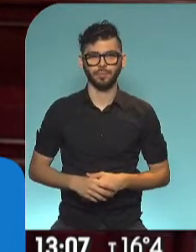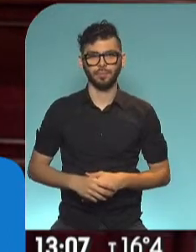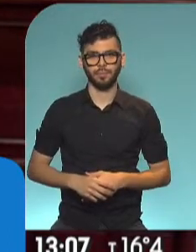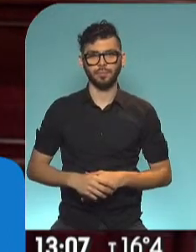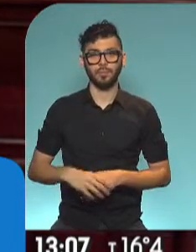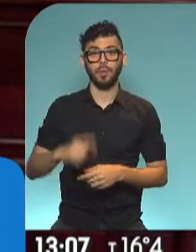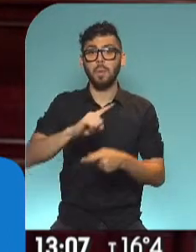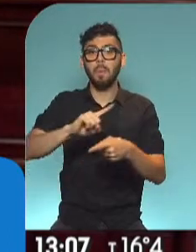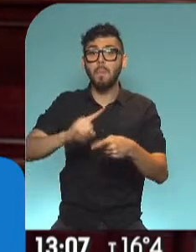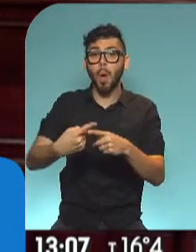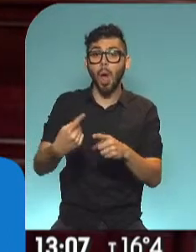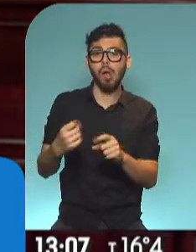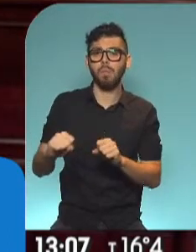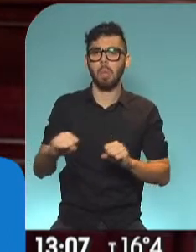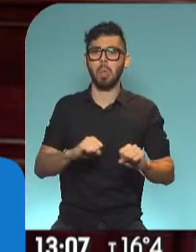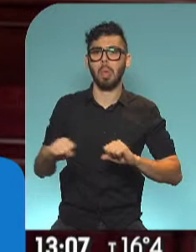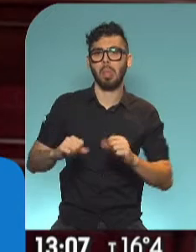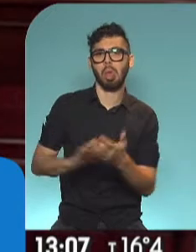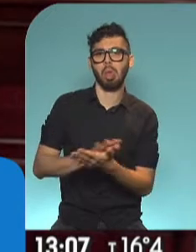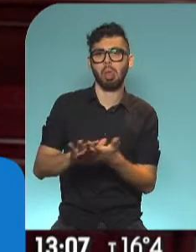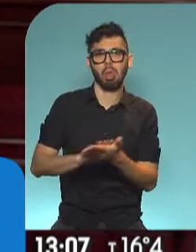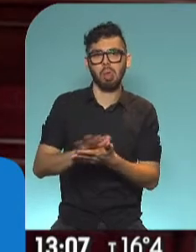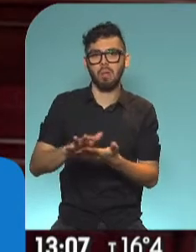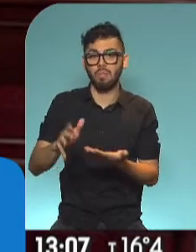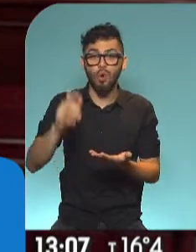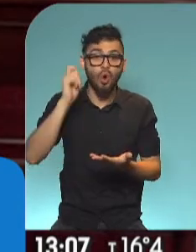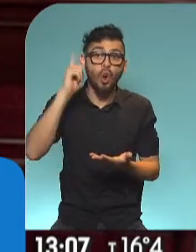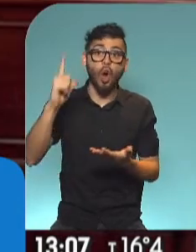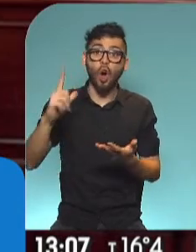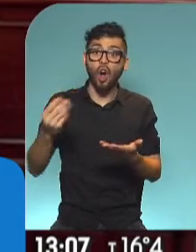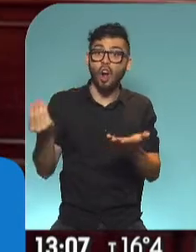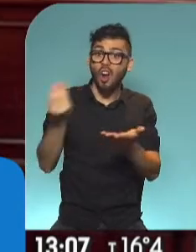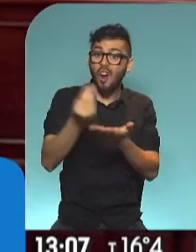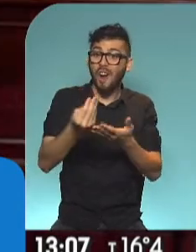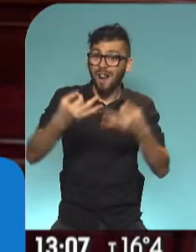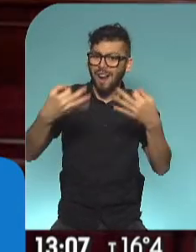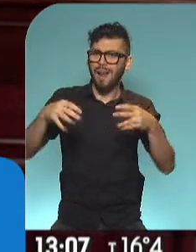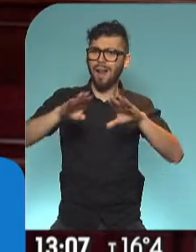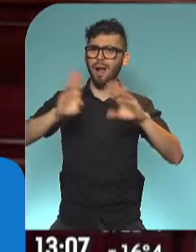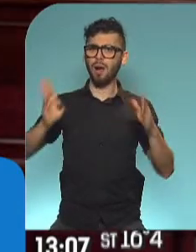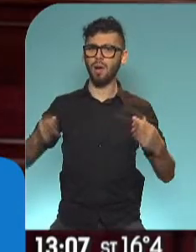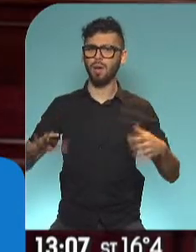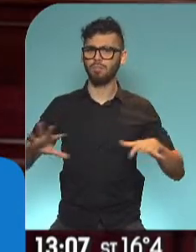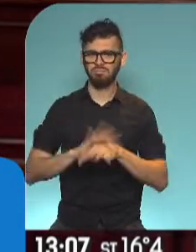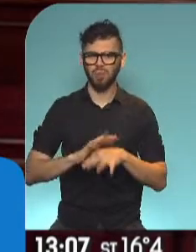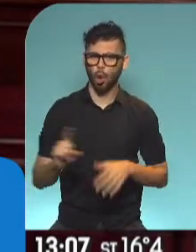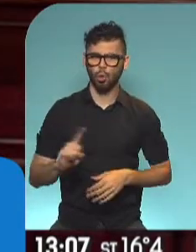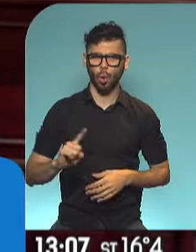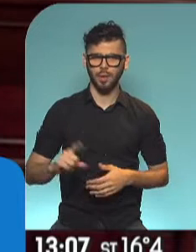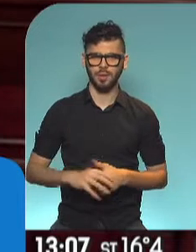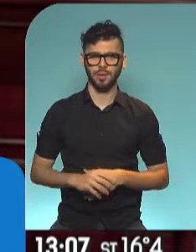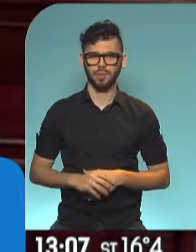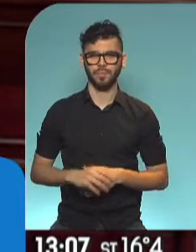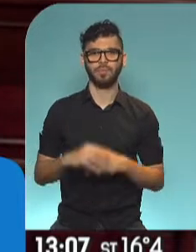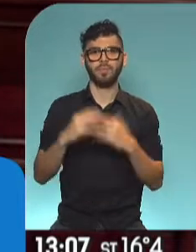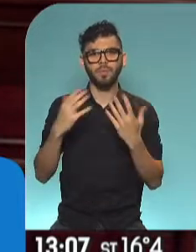not do a thing to secure our institutions. So, Madam President, you